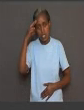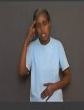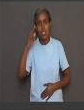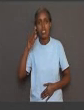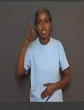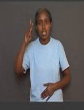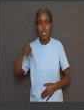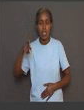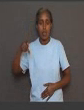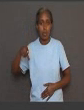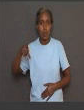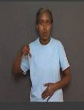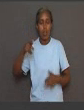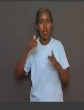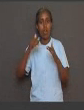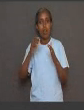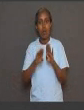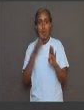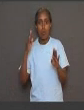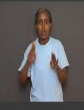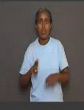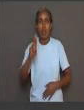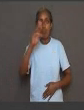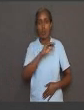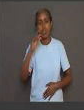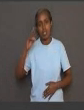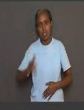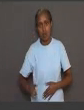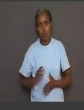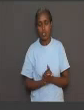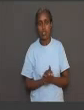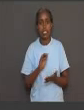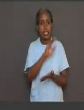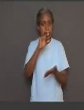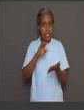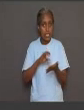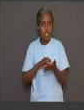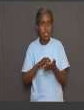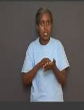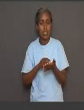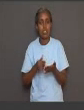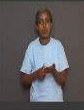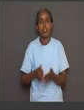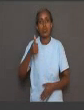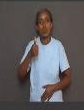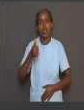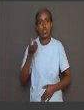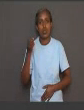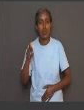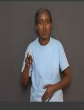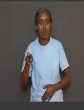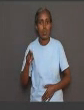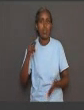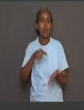opens upward and downward. Its center can be at the origin or at